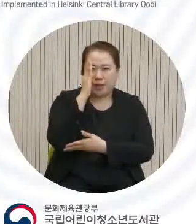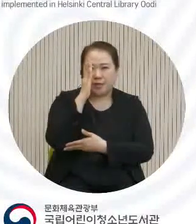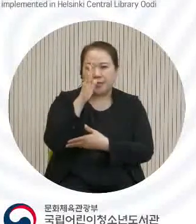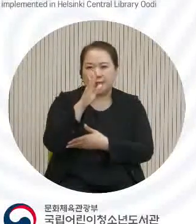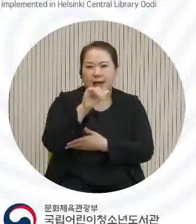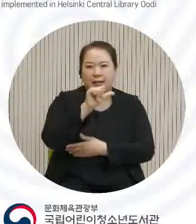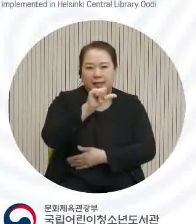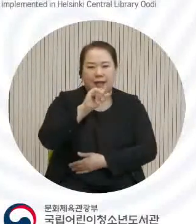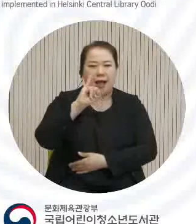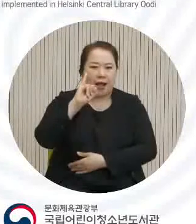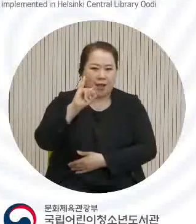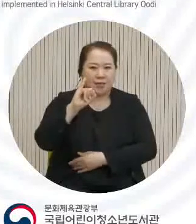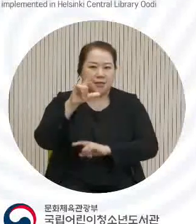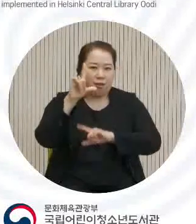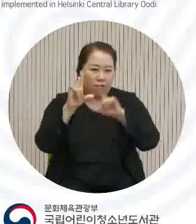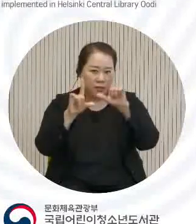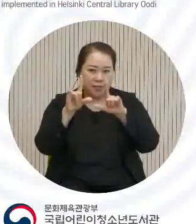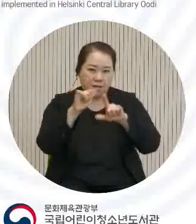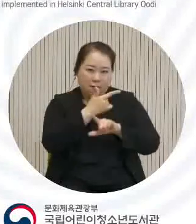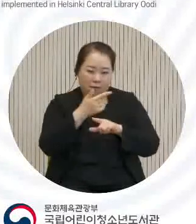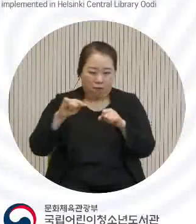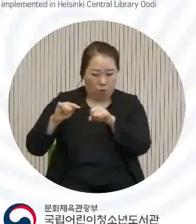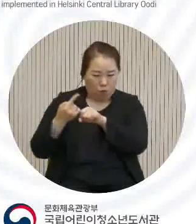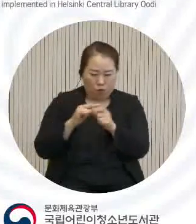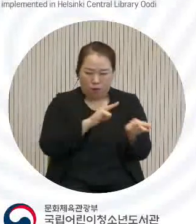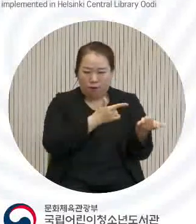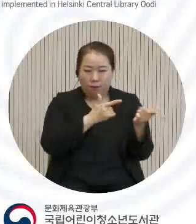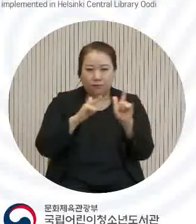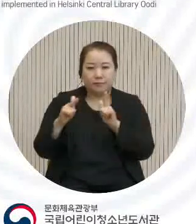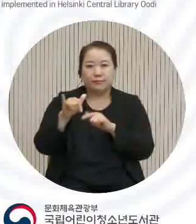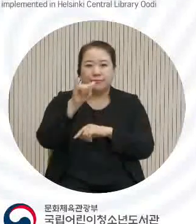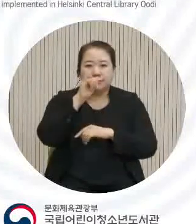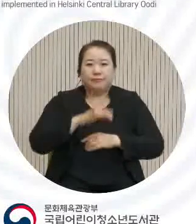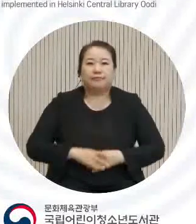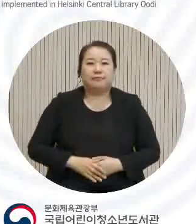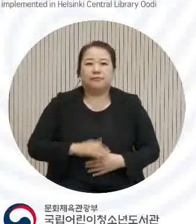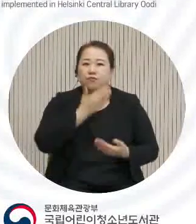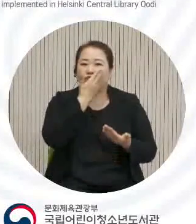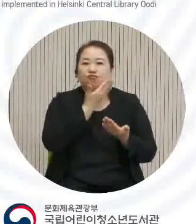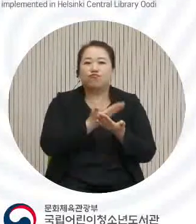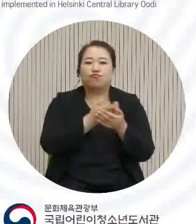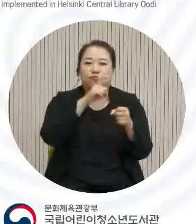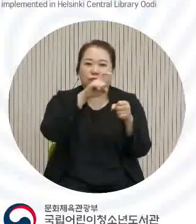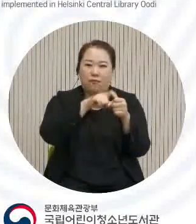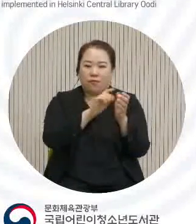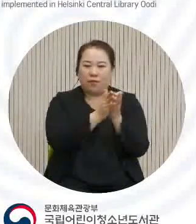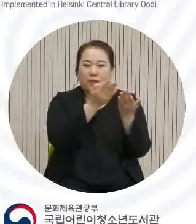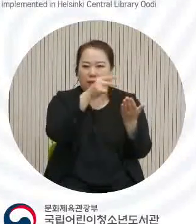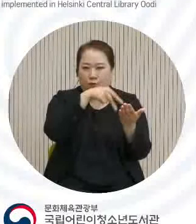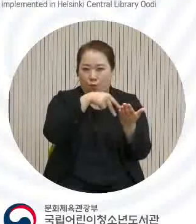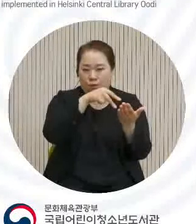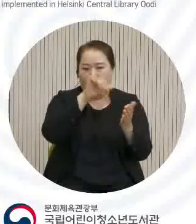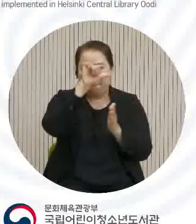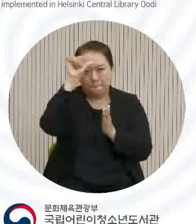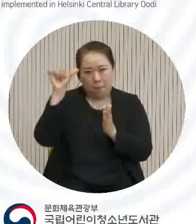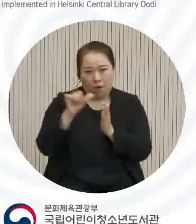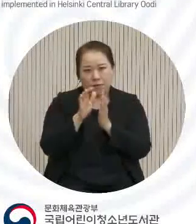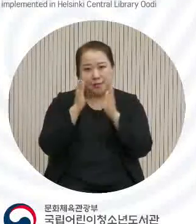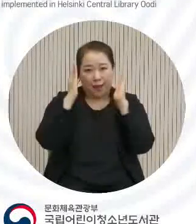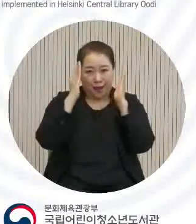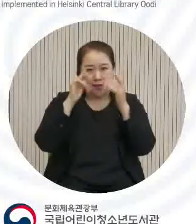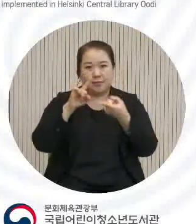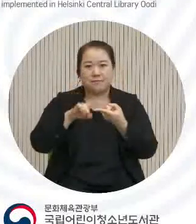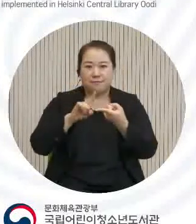crafts. The main goal of the workshops is creating and igniting a new and lasting spark for reading